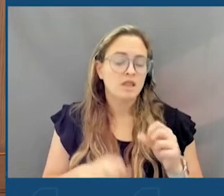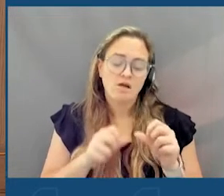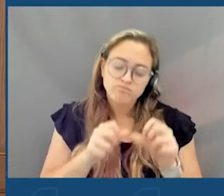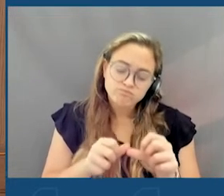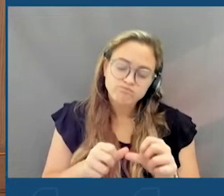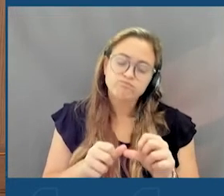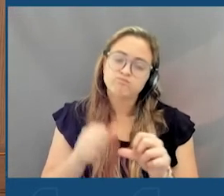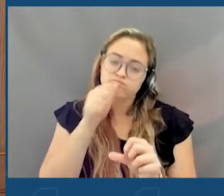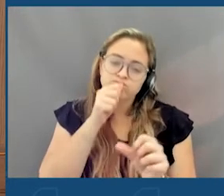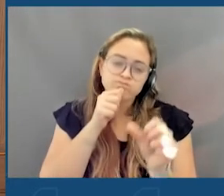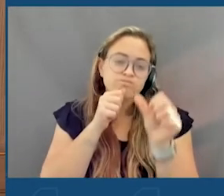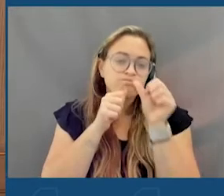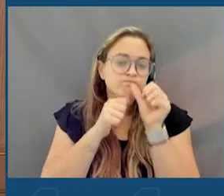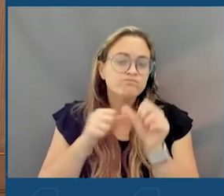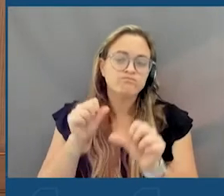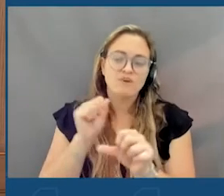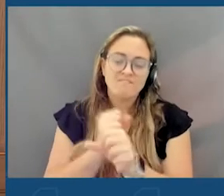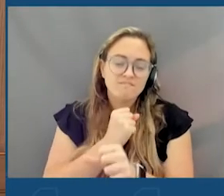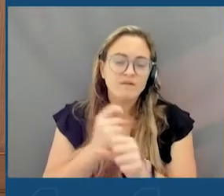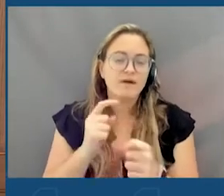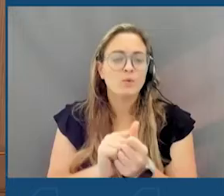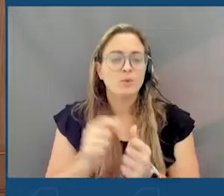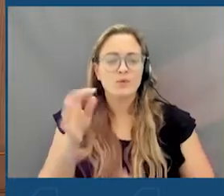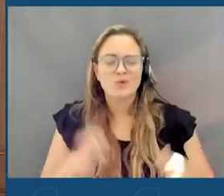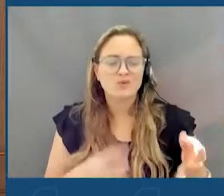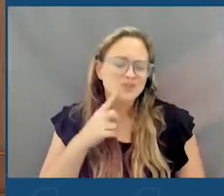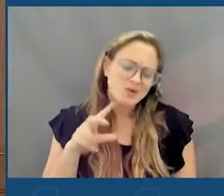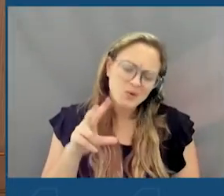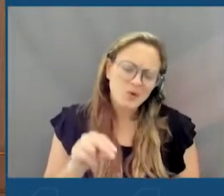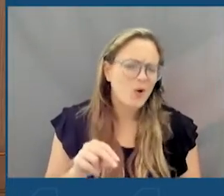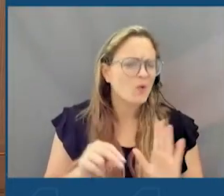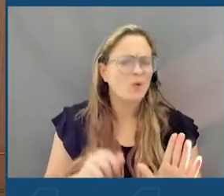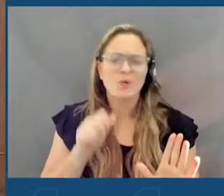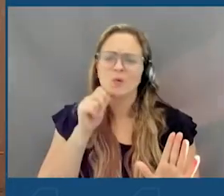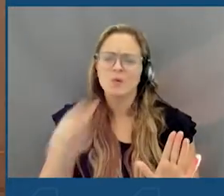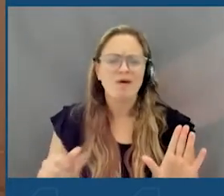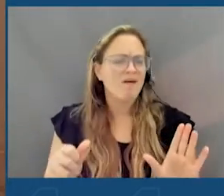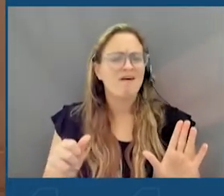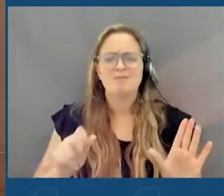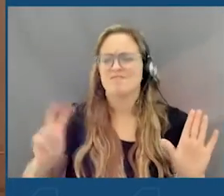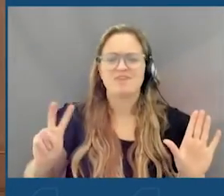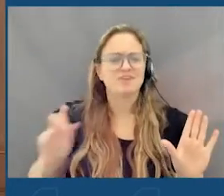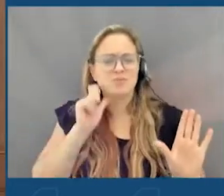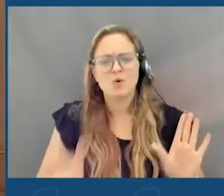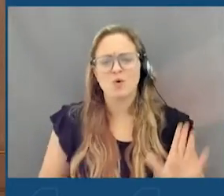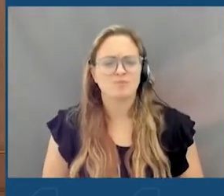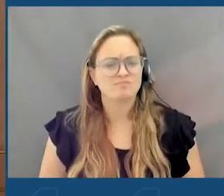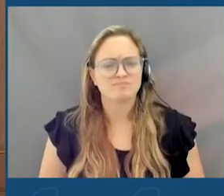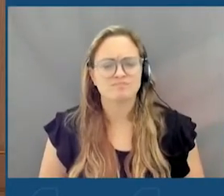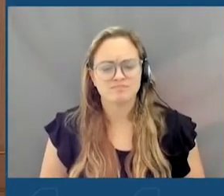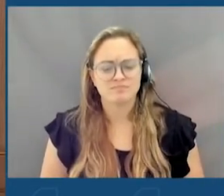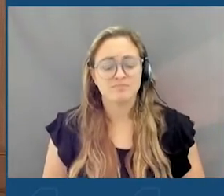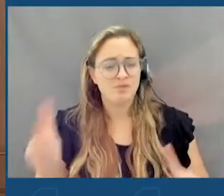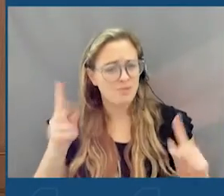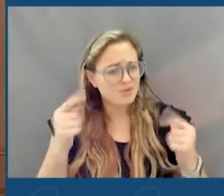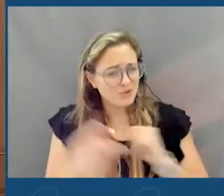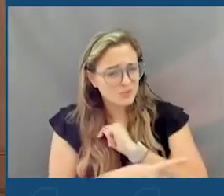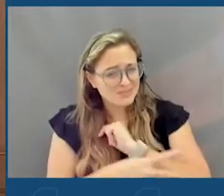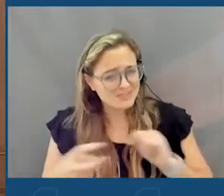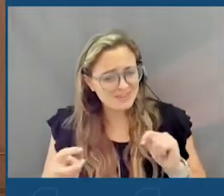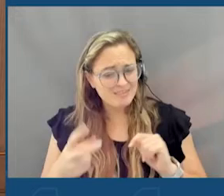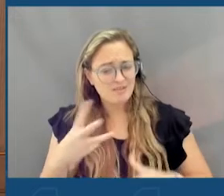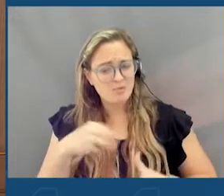their fight through the courts to say, no, we will not be victimized by people who try to steal part